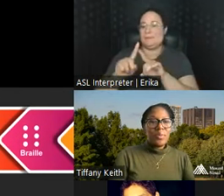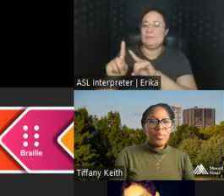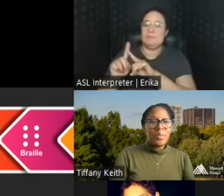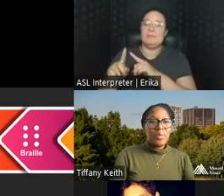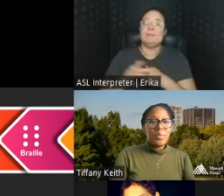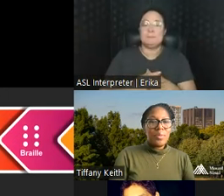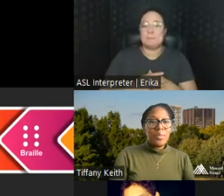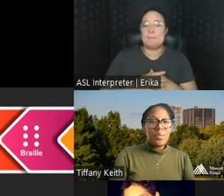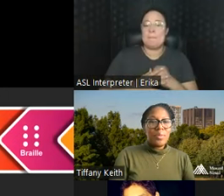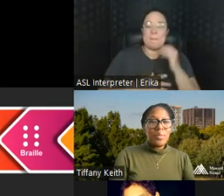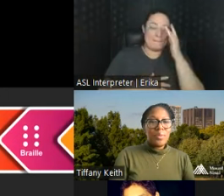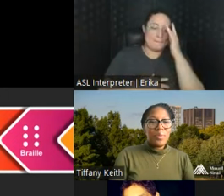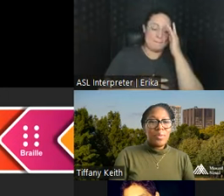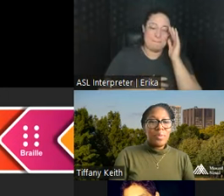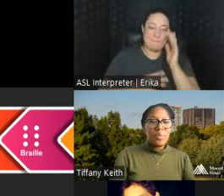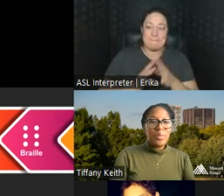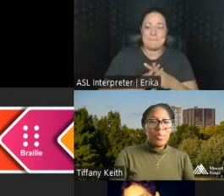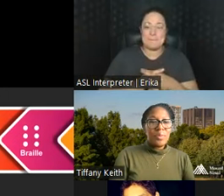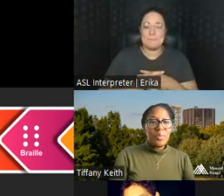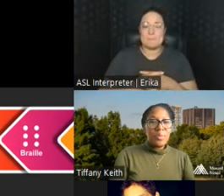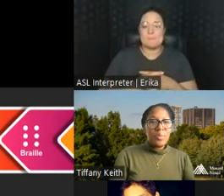slide.